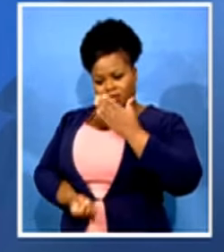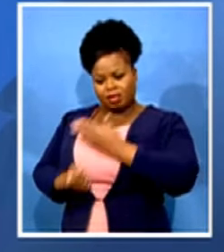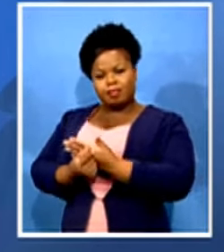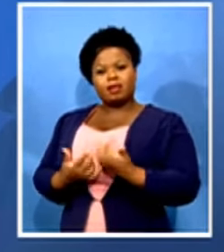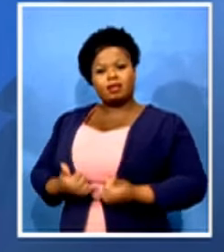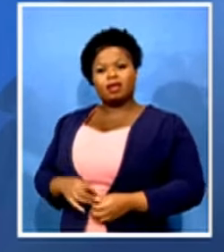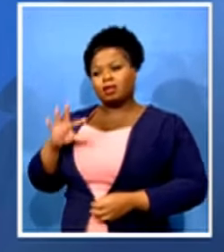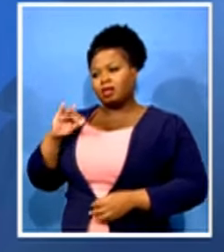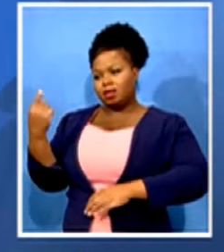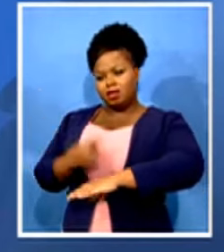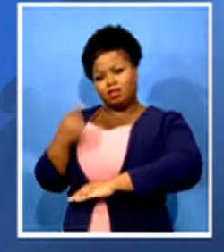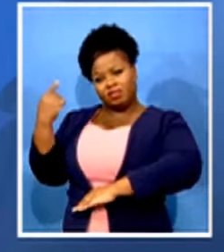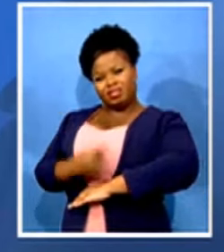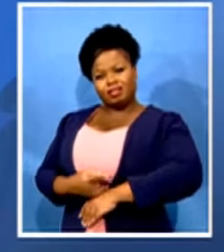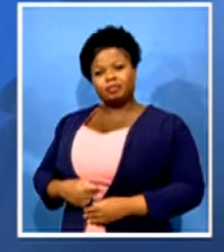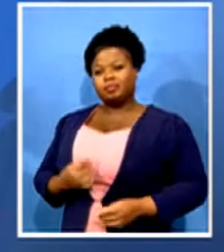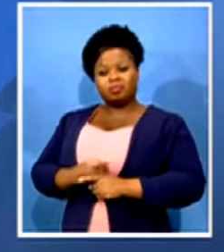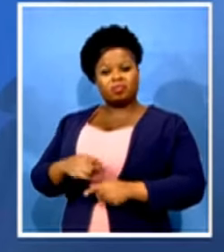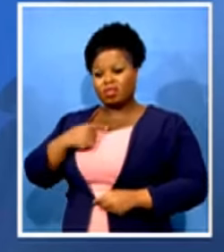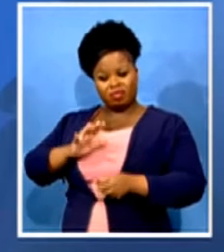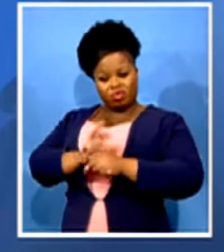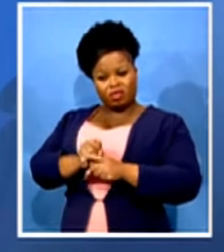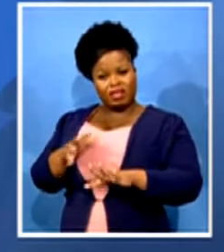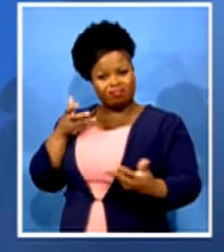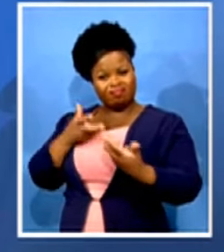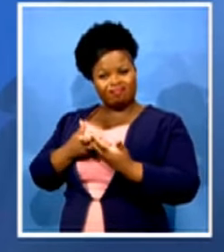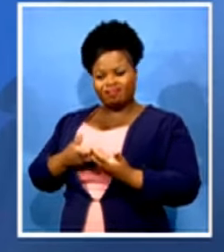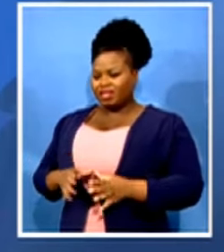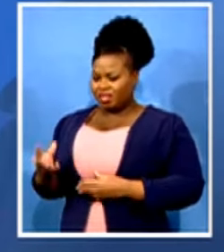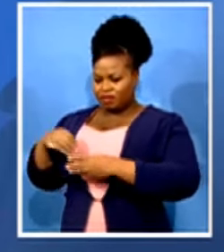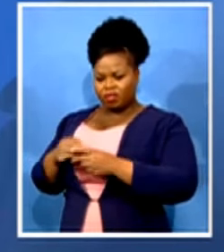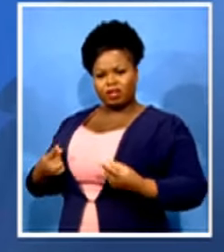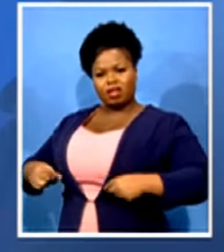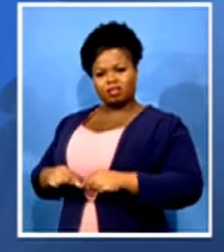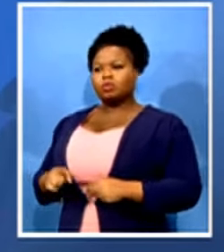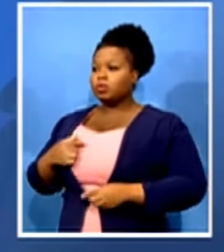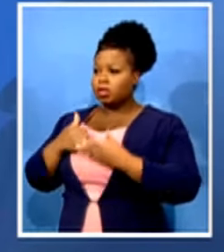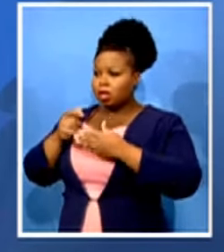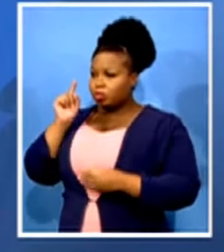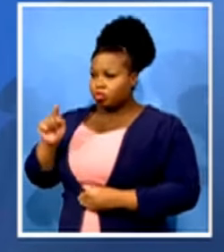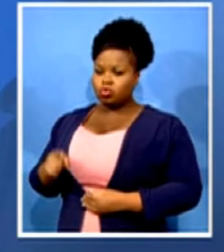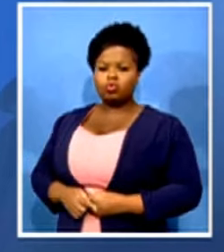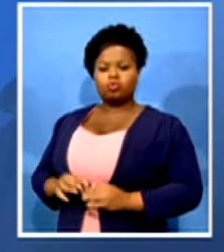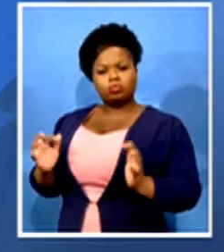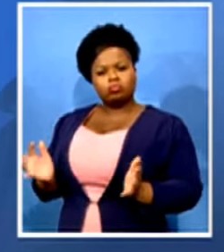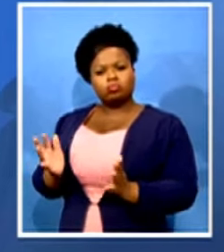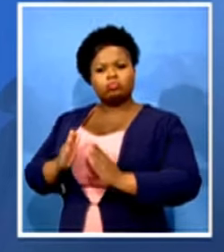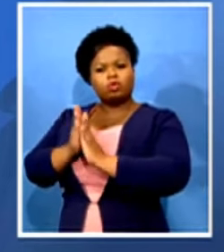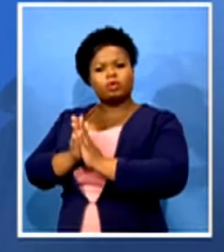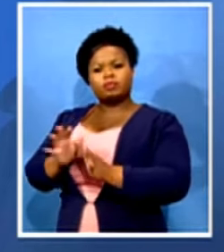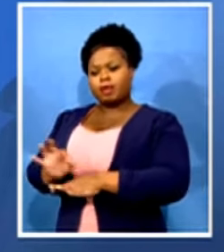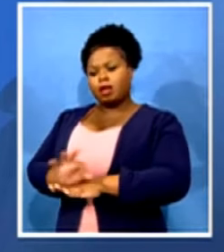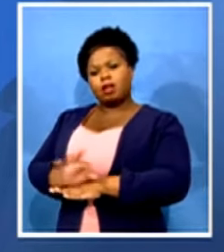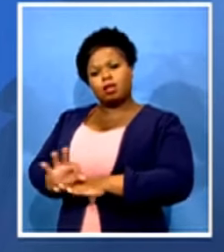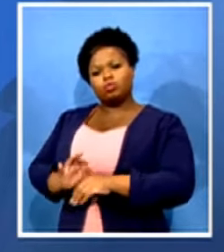not COVID-related, then involve us and let us help you to mobilize plans and support you on plans and